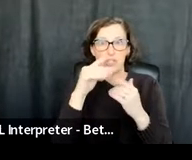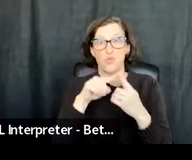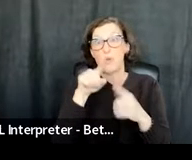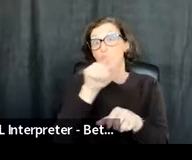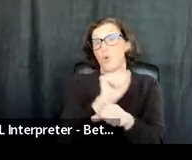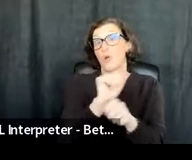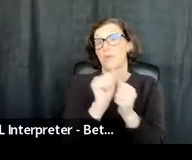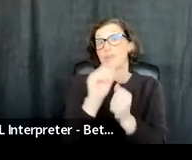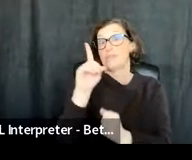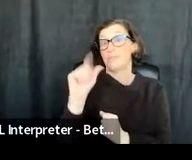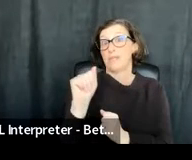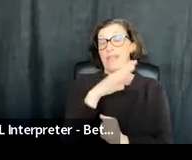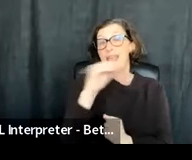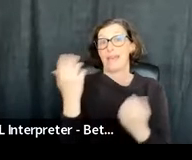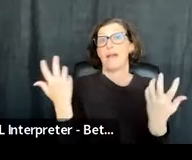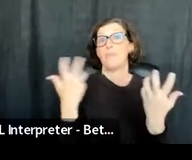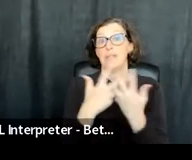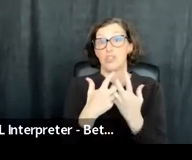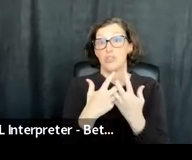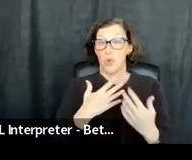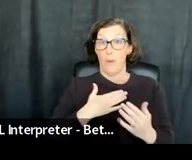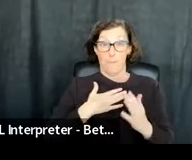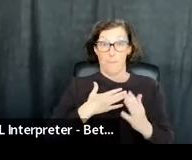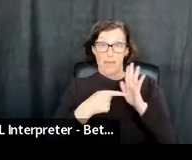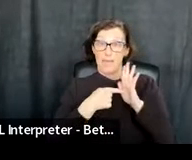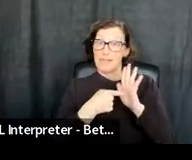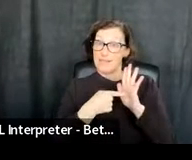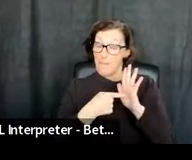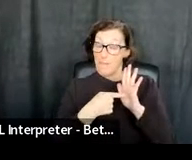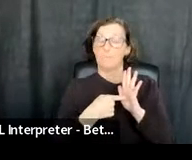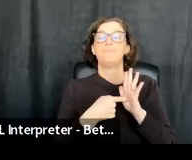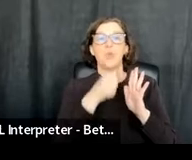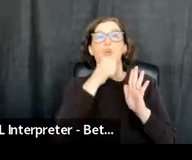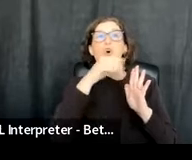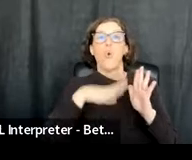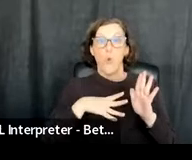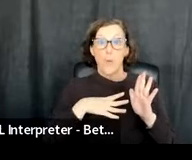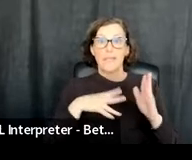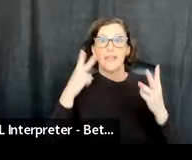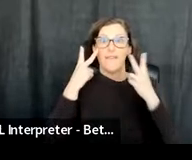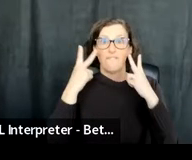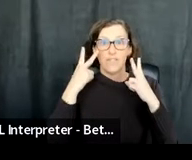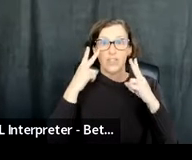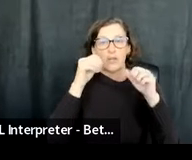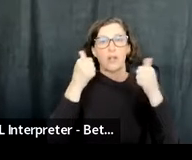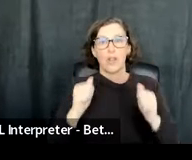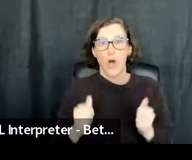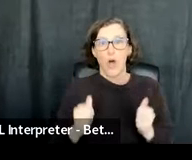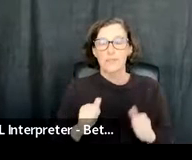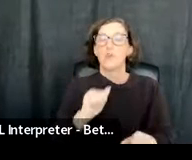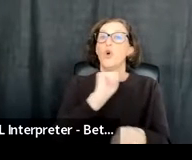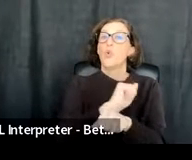and accommodation. So in this example, there was a woman who had lost a lot of vision. She was working for a federal